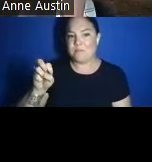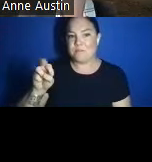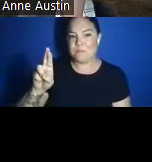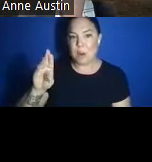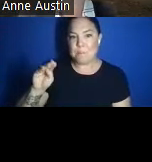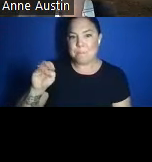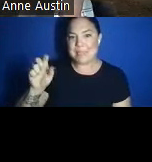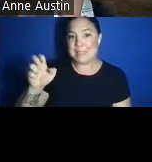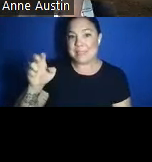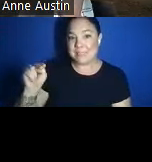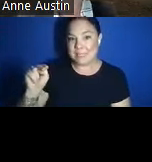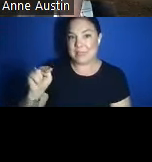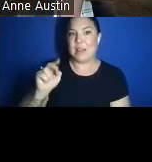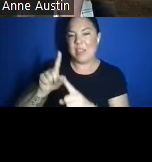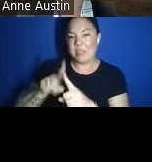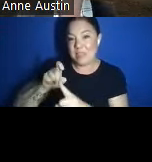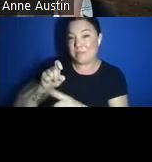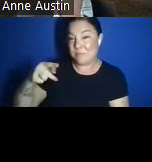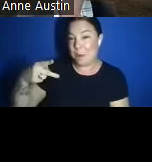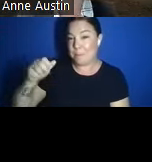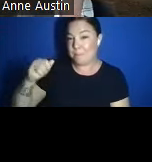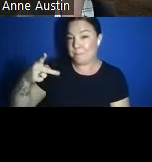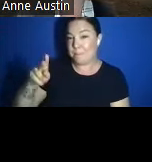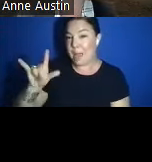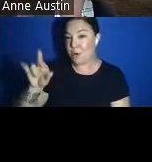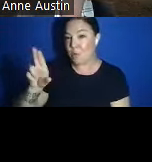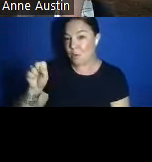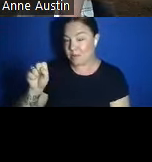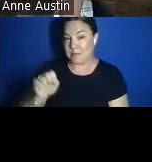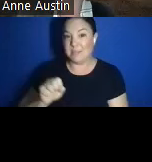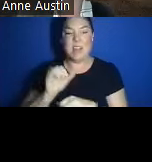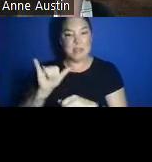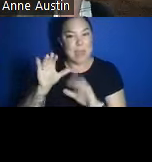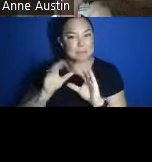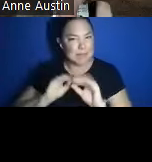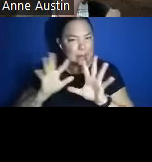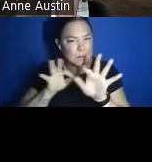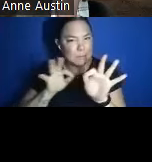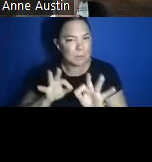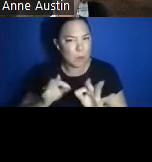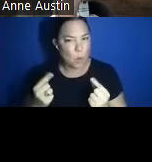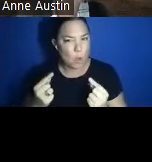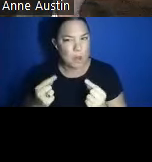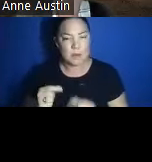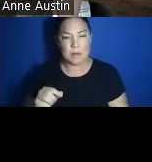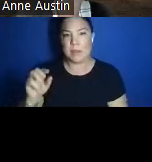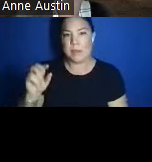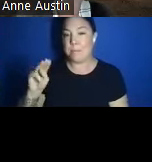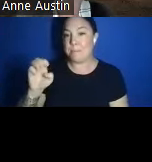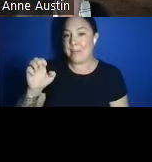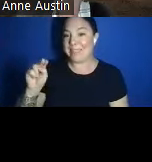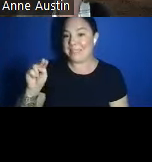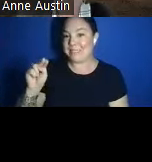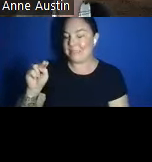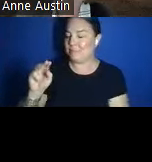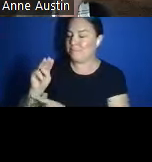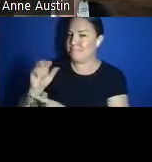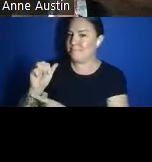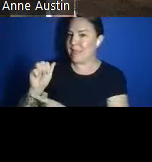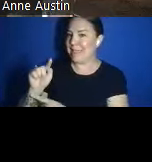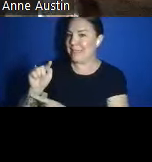papyrus Bremner Rhine, but in that context, it clearly talks about metinu, about inscribing